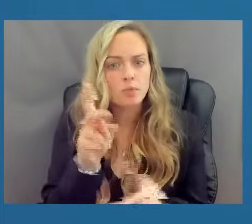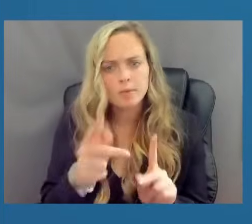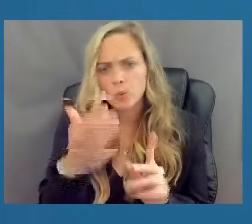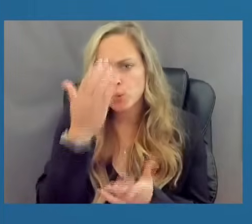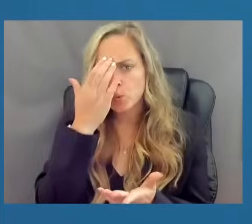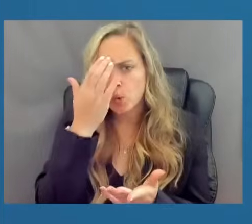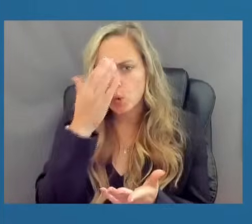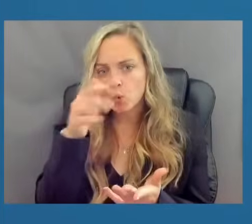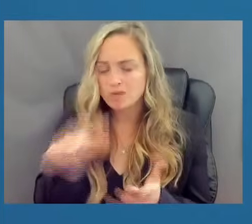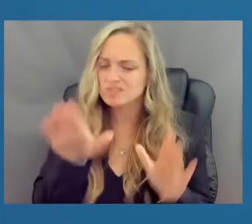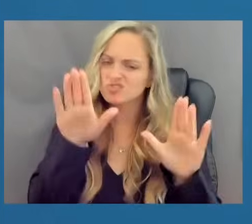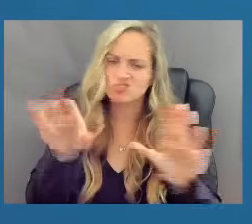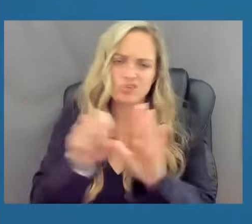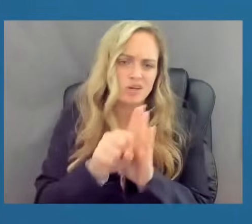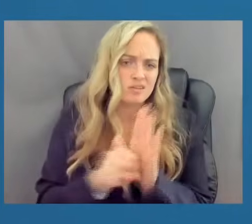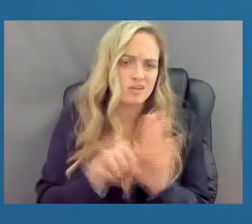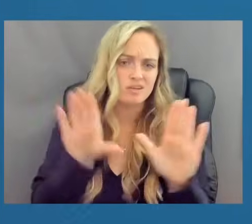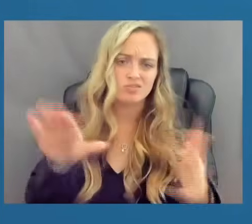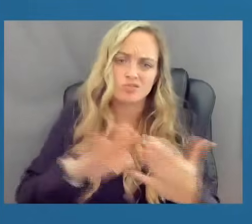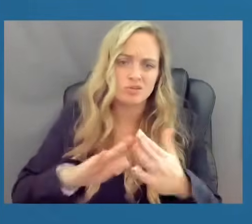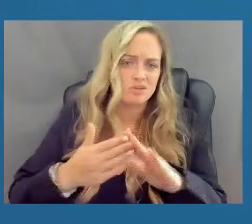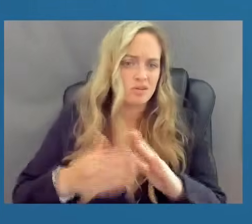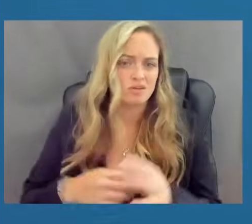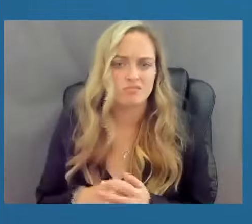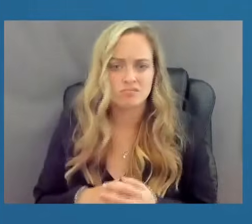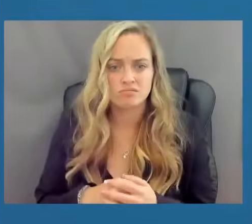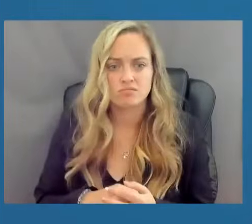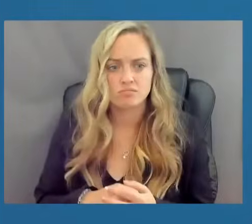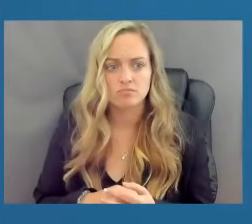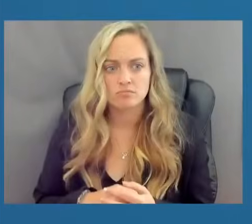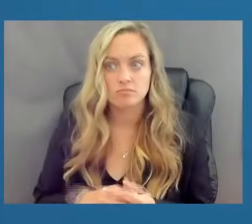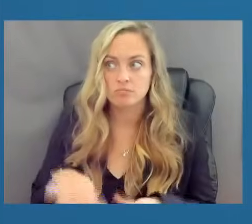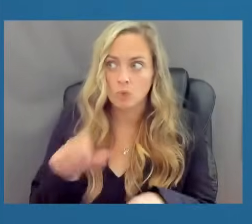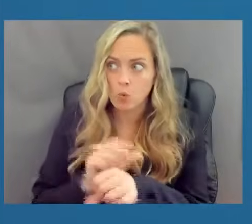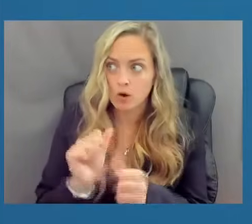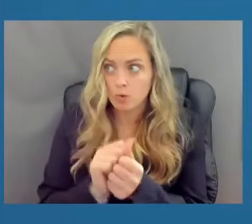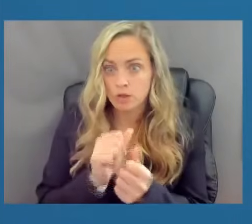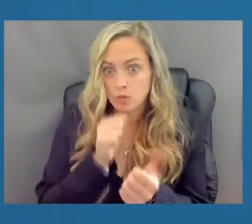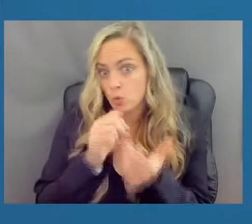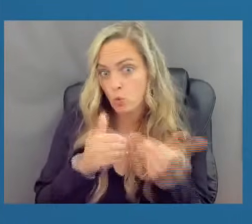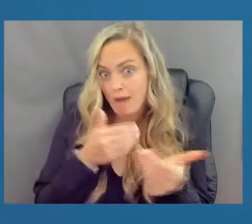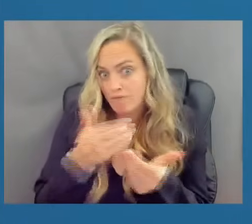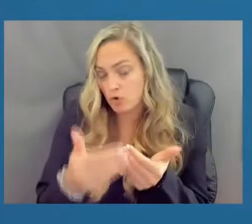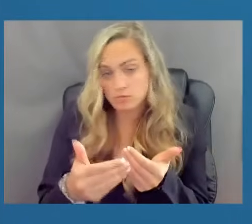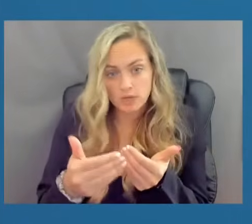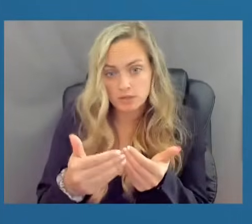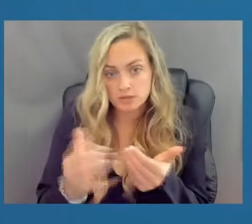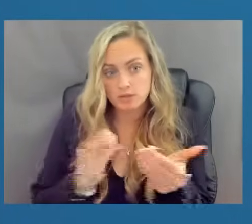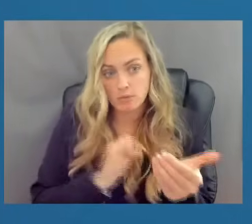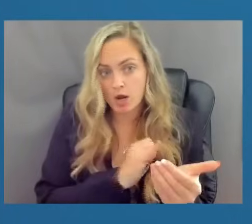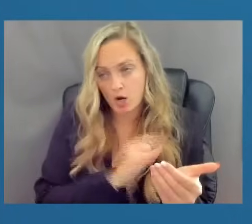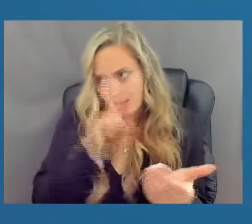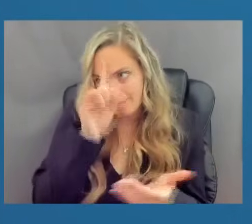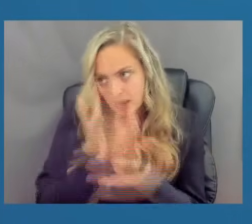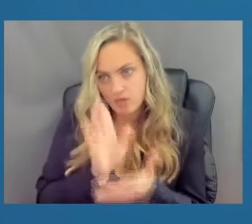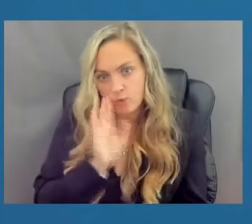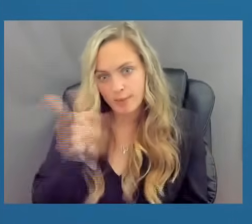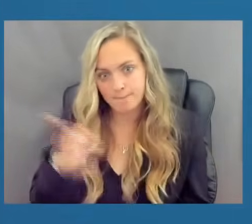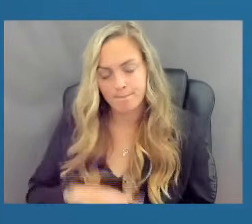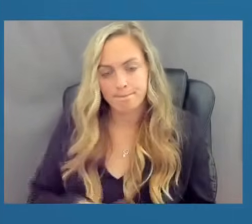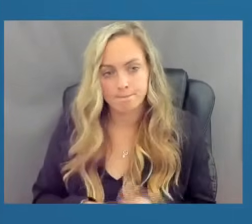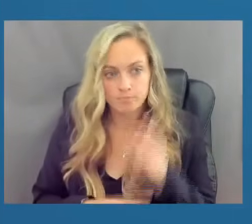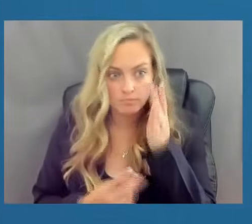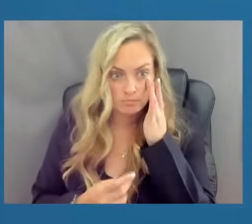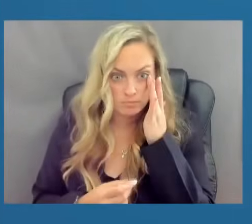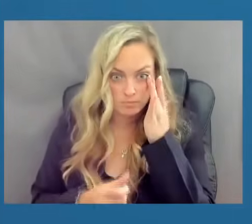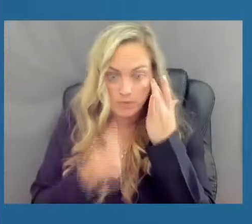this is a great state, it's a great city, and to work with whoever the next mayor will be. And I do believe it'll be Zoran Mandami. I do not agree